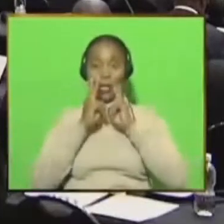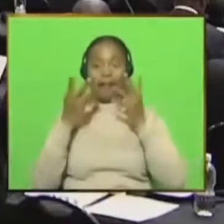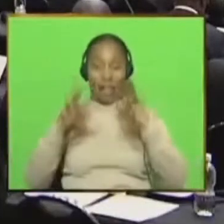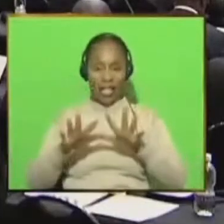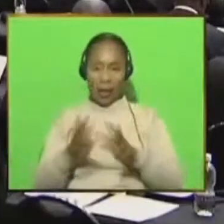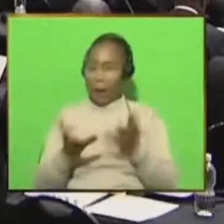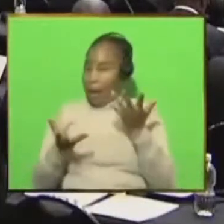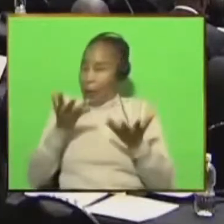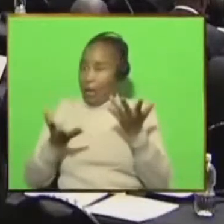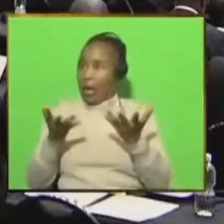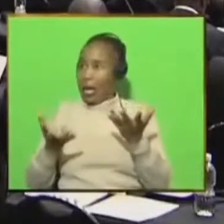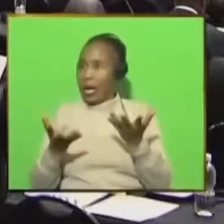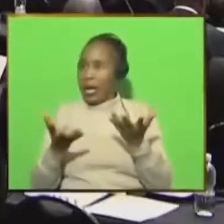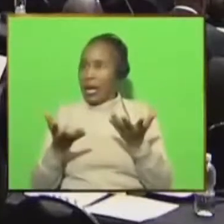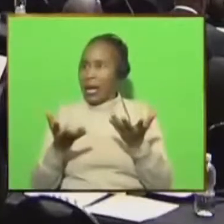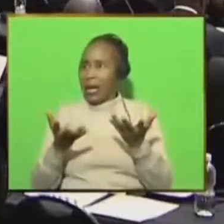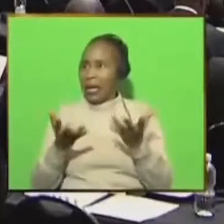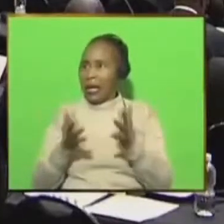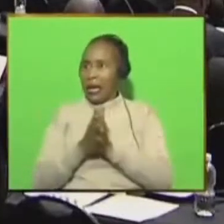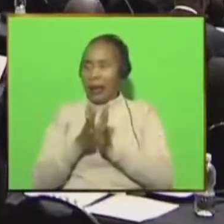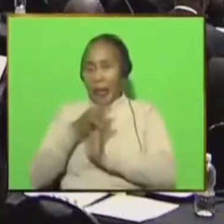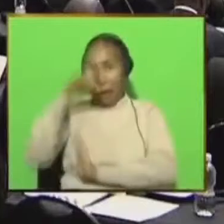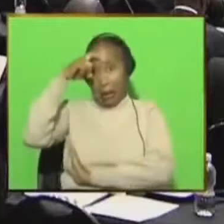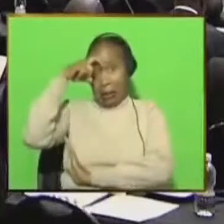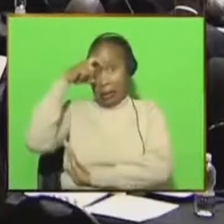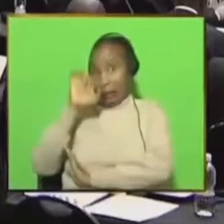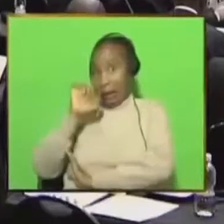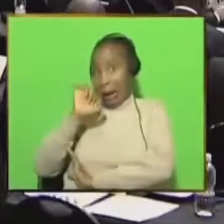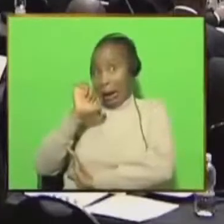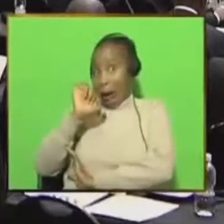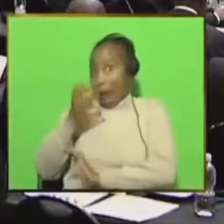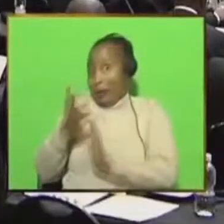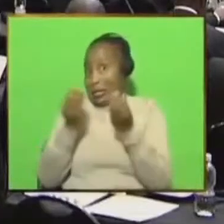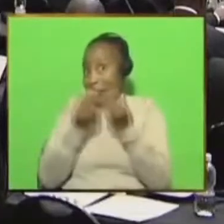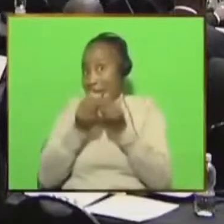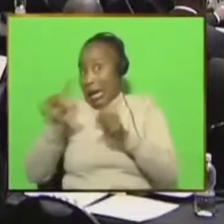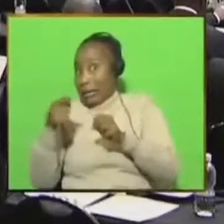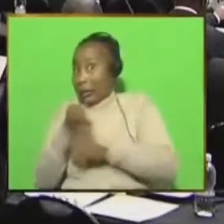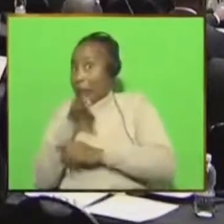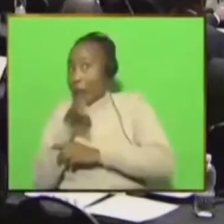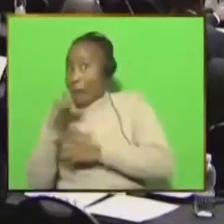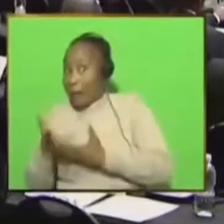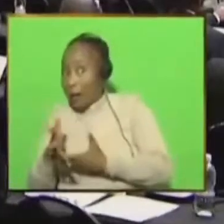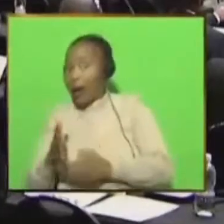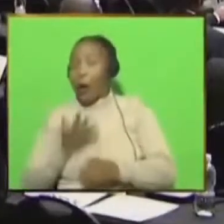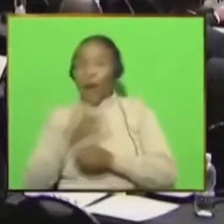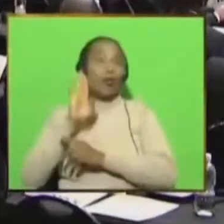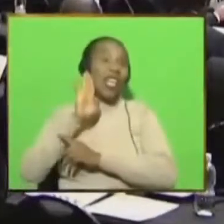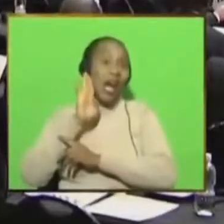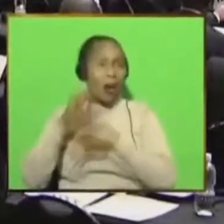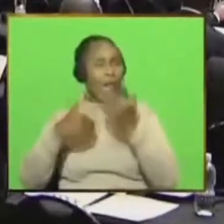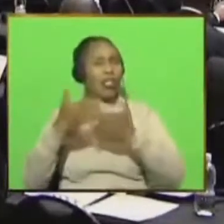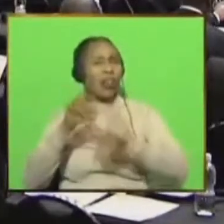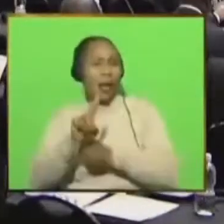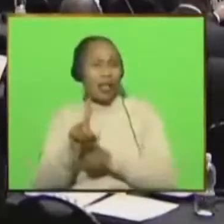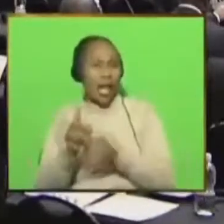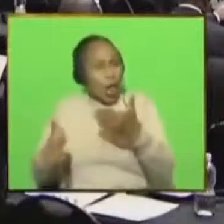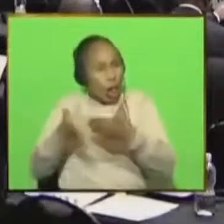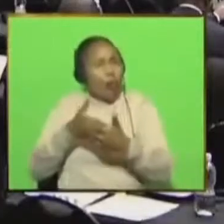maybe in the intelligence of the Chief Justice, there is something else. We wanted to hear what is the procedure? Why are